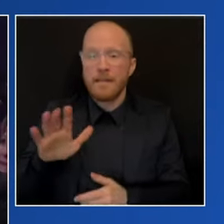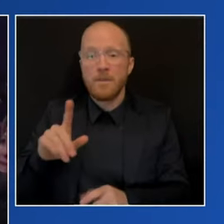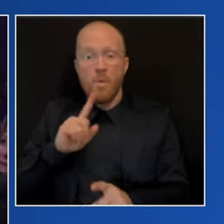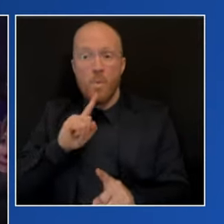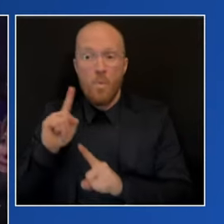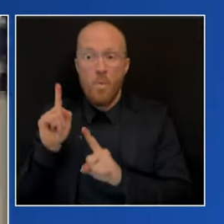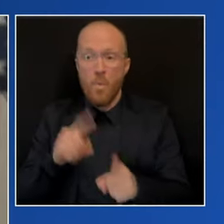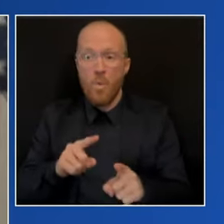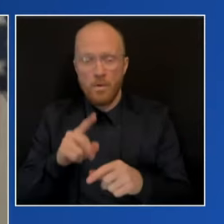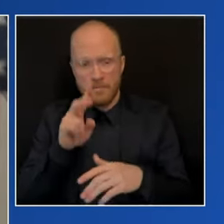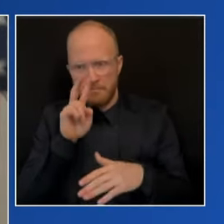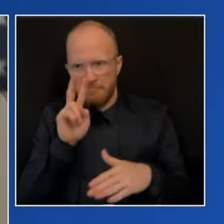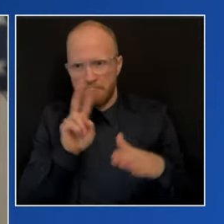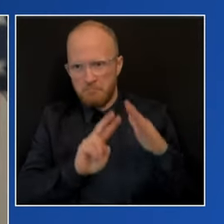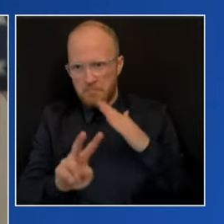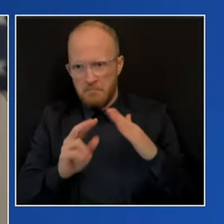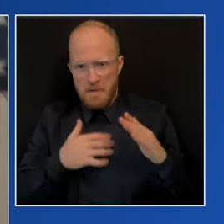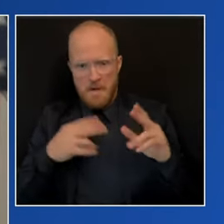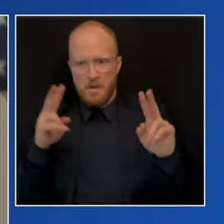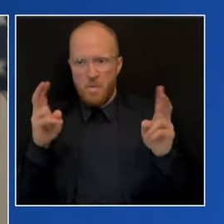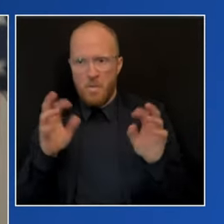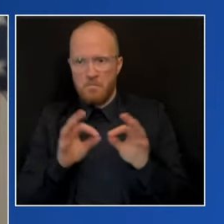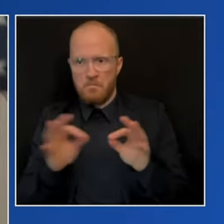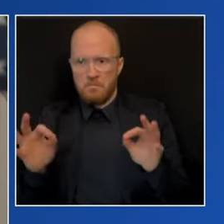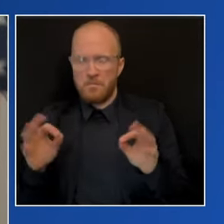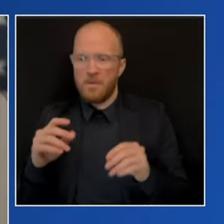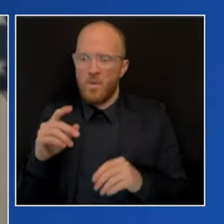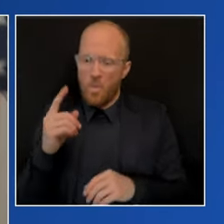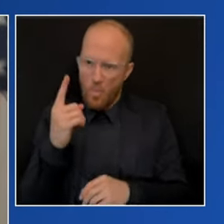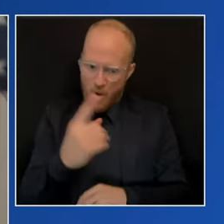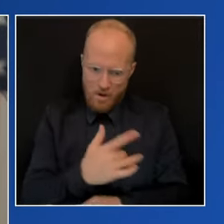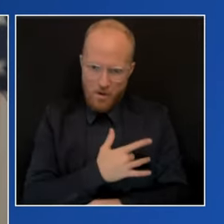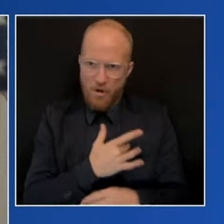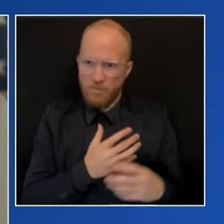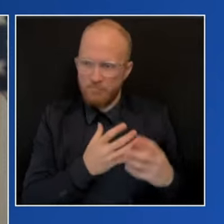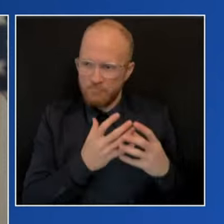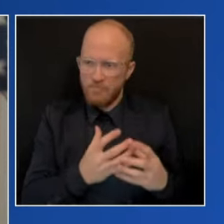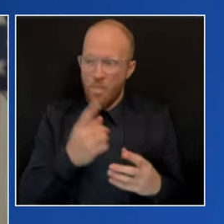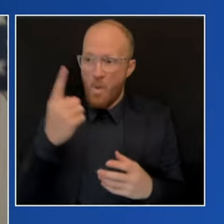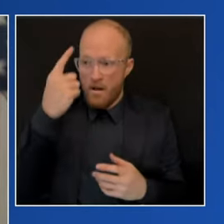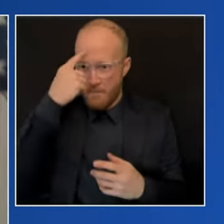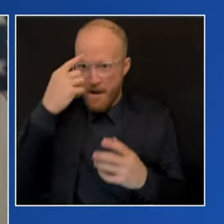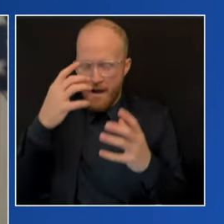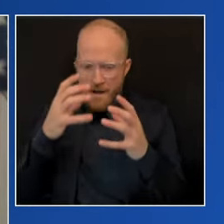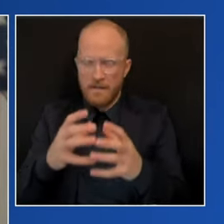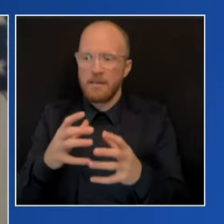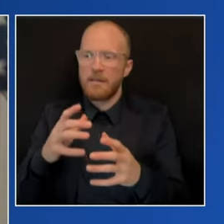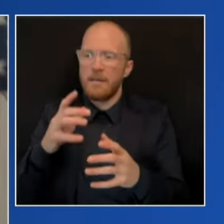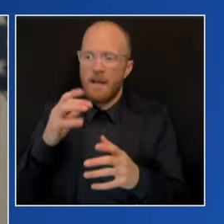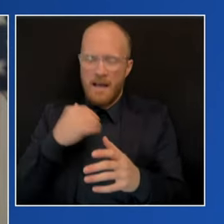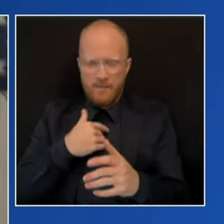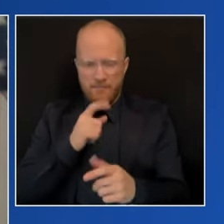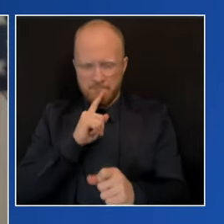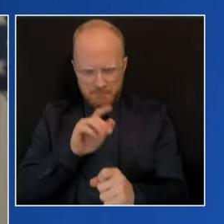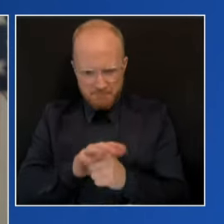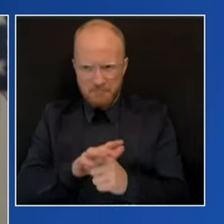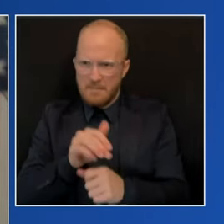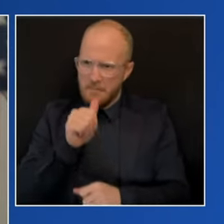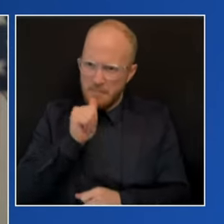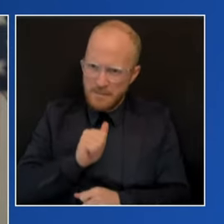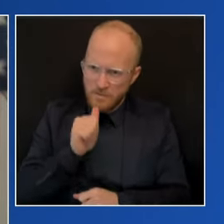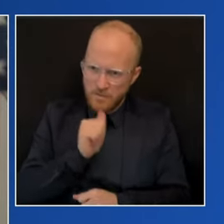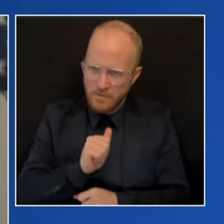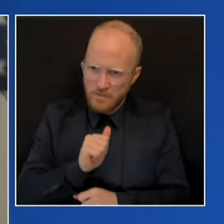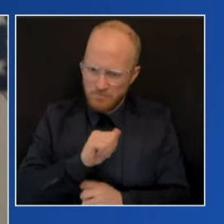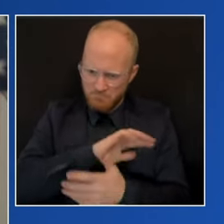and I quote, "With one heart and one mind, with fortitude and with patience,